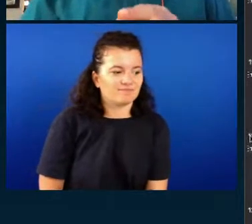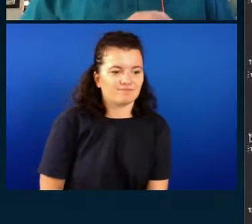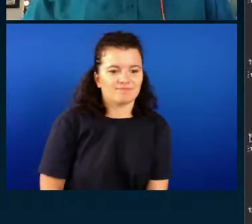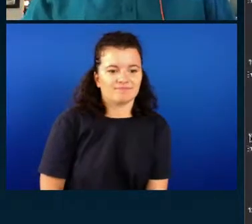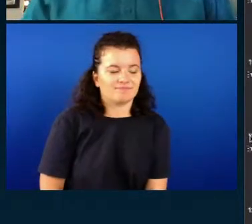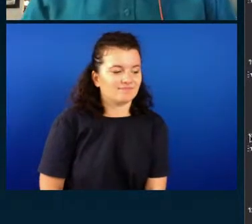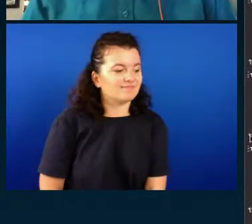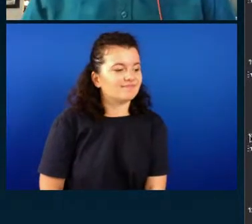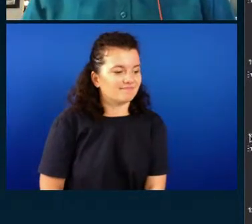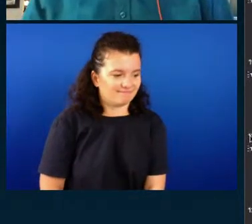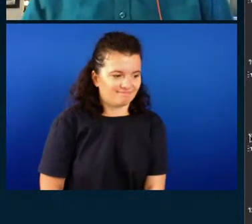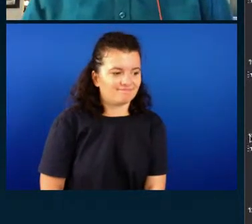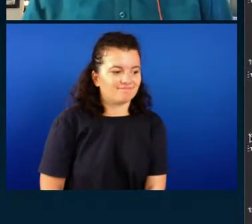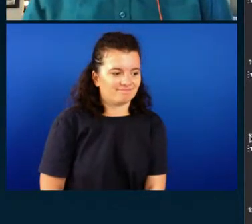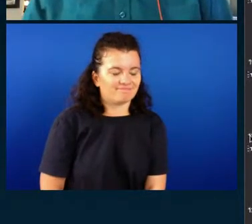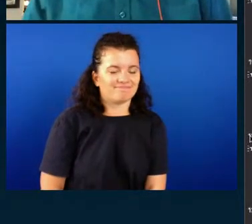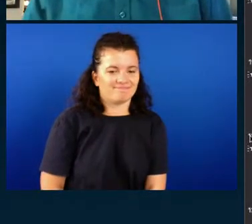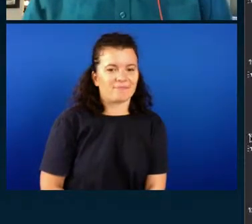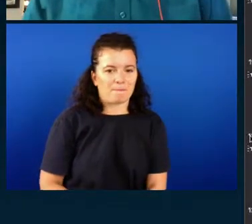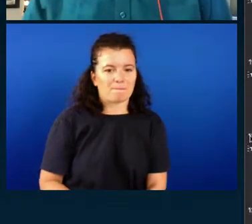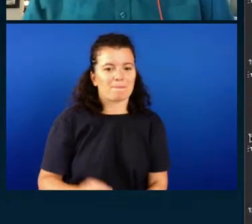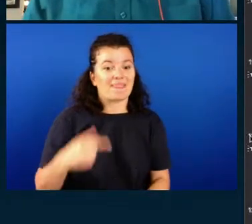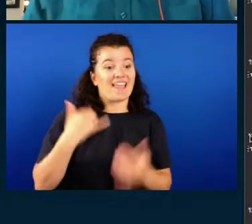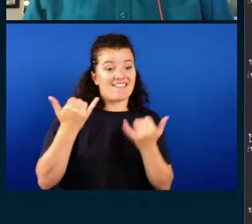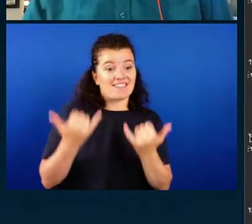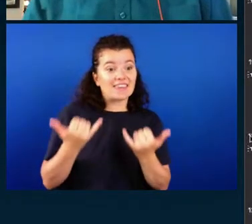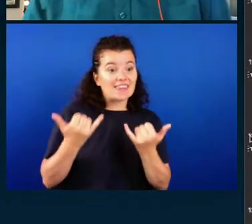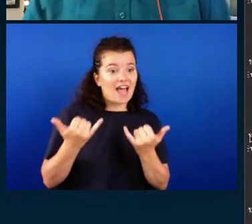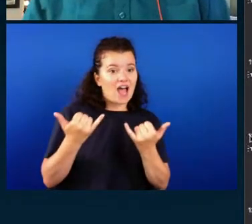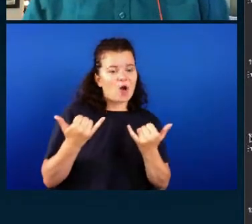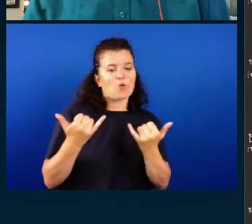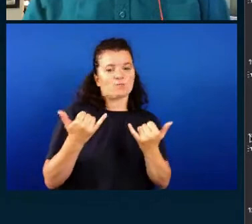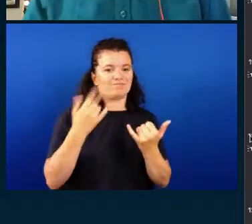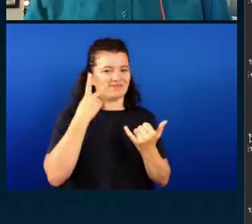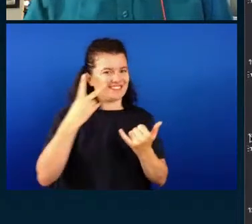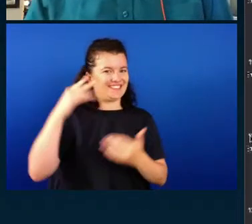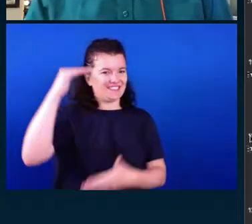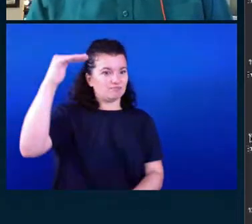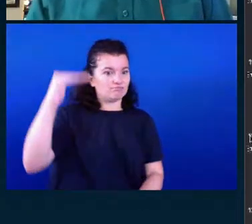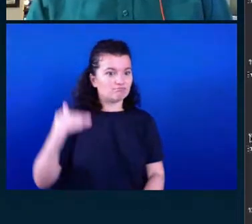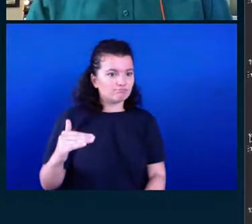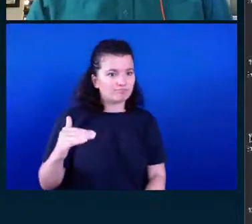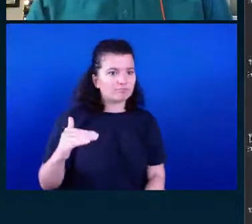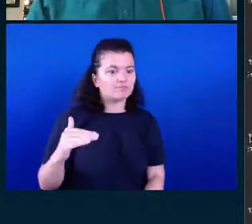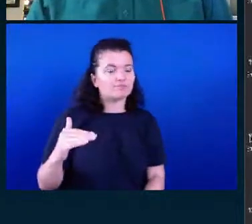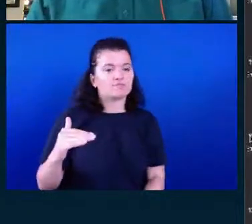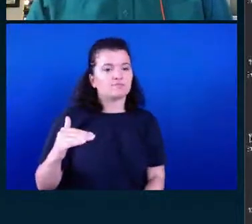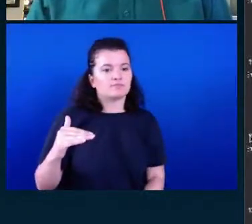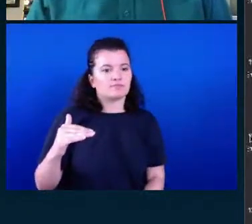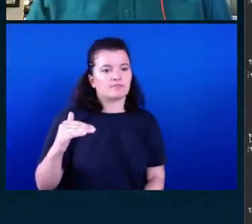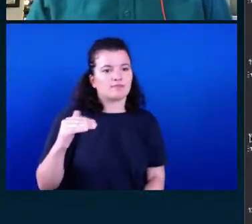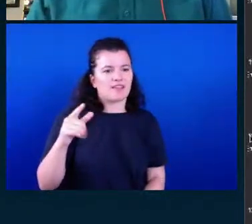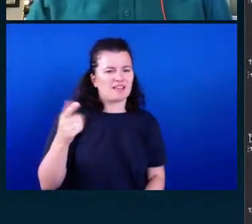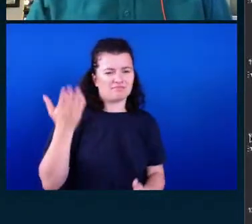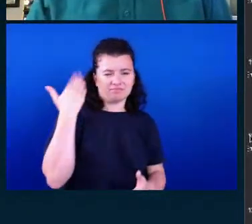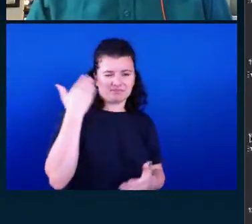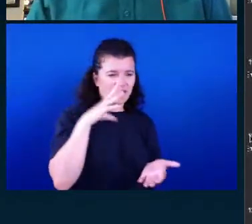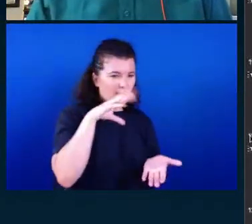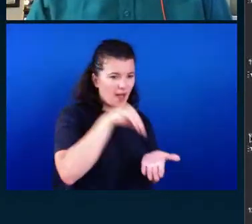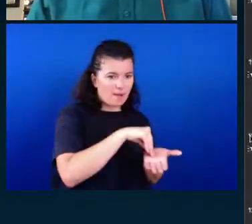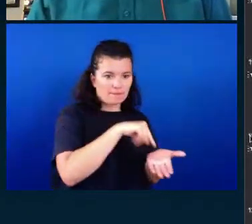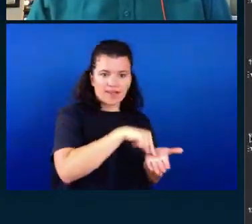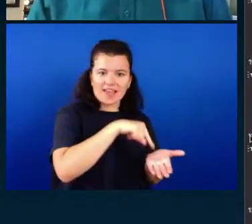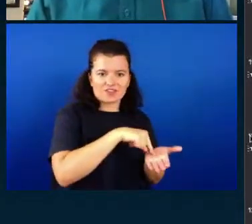I'd like to do is I'm going to go back to our very simple application that we built at the beginning that had front end and back